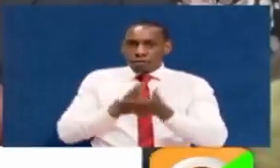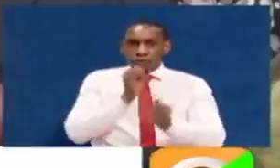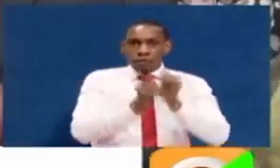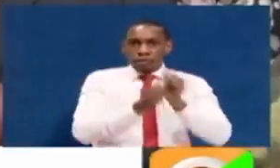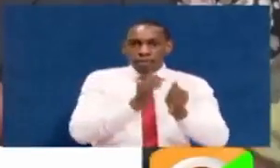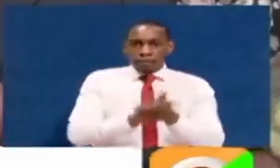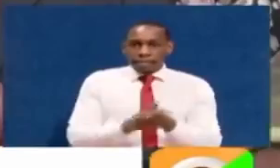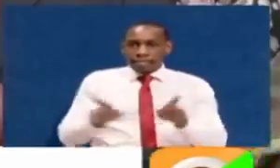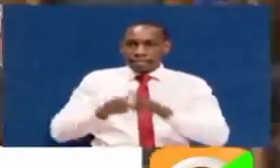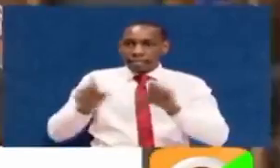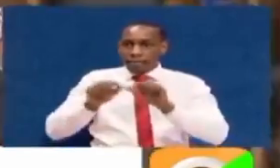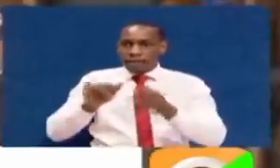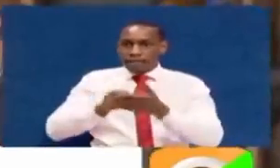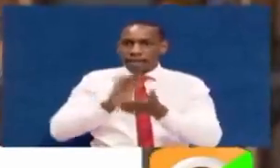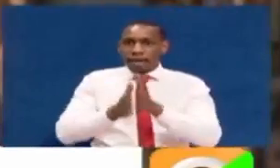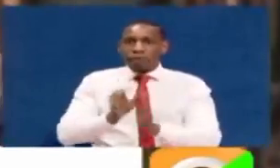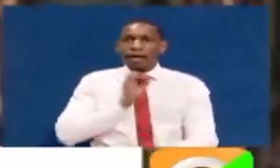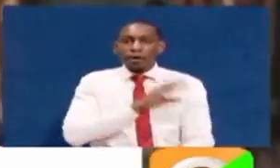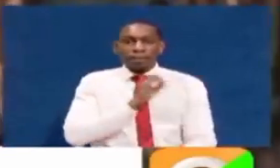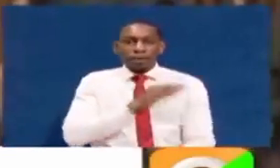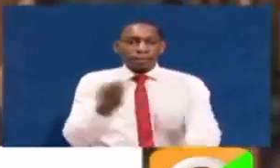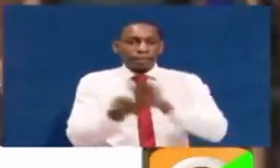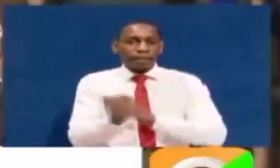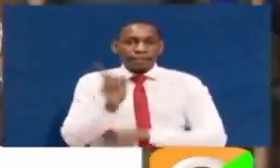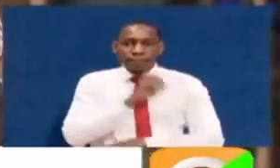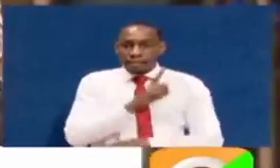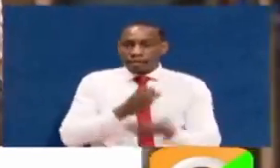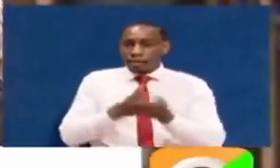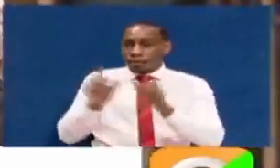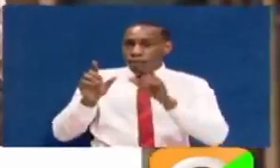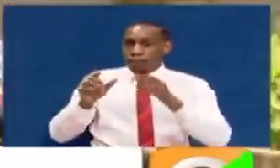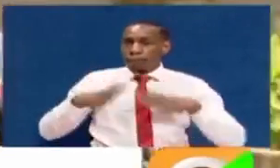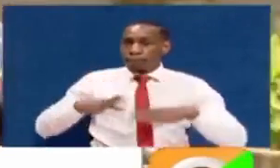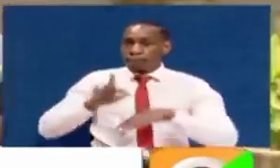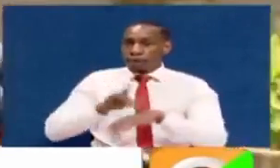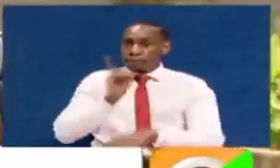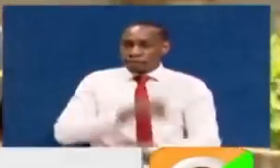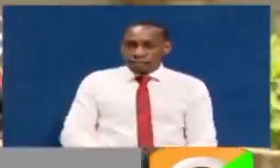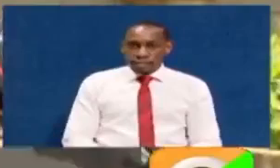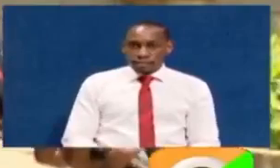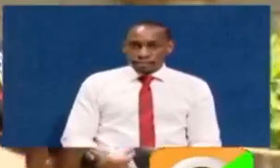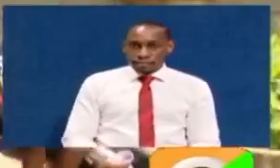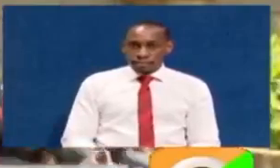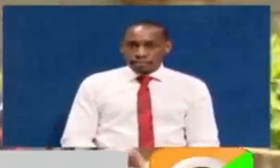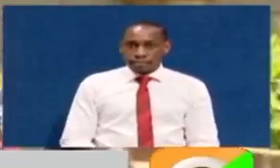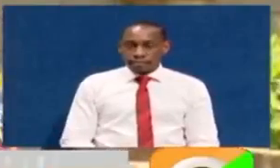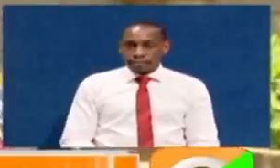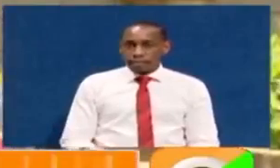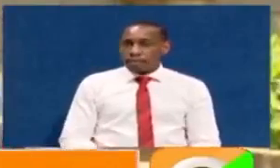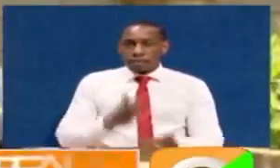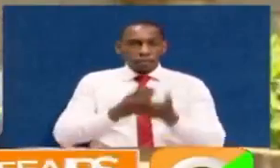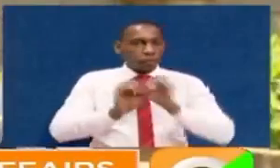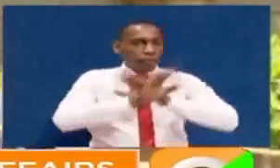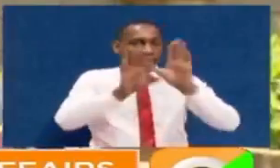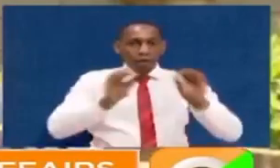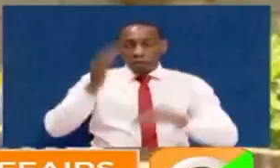competitors. They added not a single complaint has been filed with them by the alleged victims. A lot of them remain unclear to us,